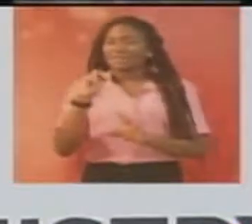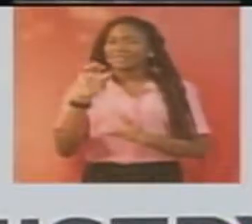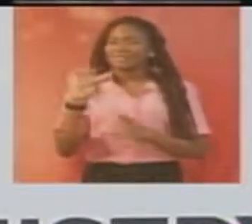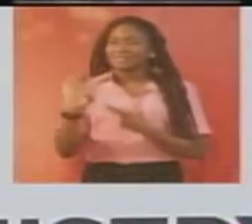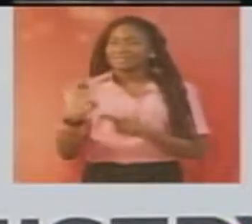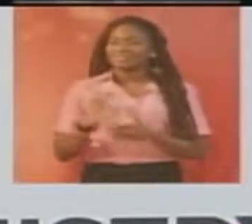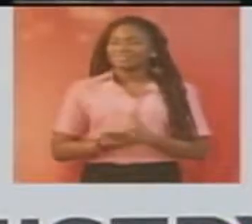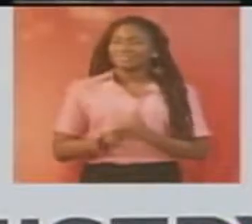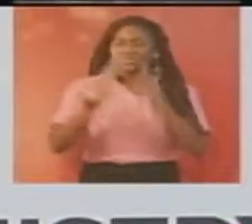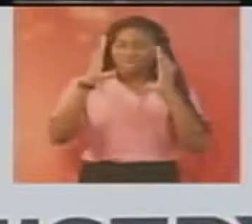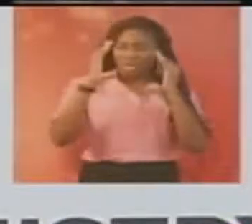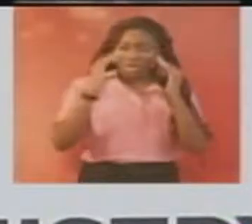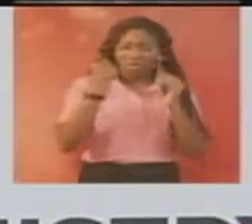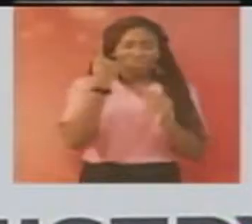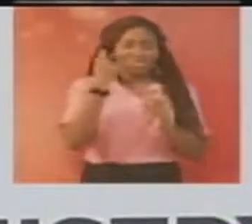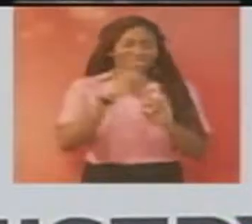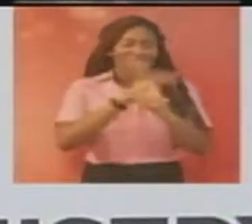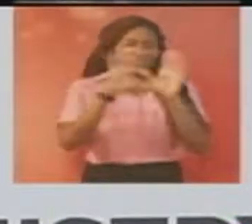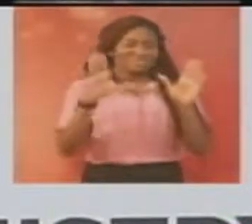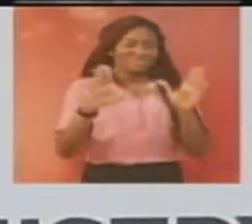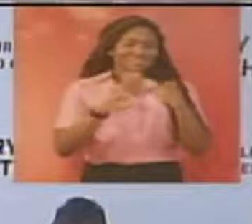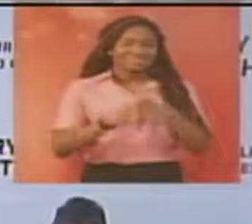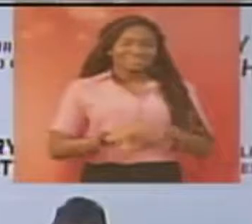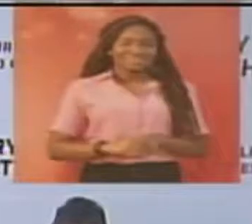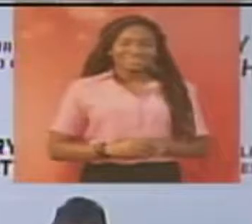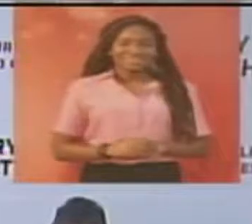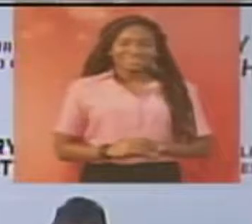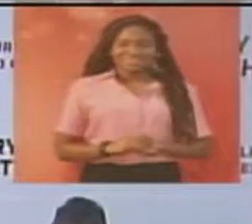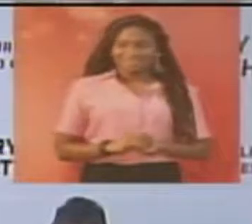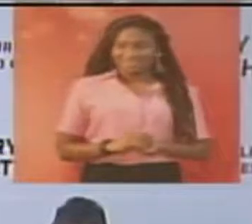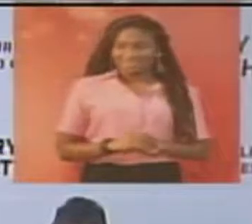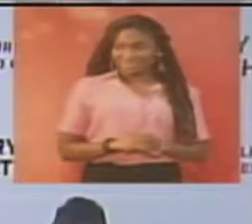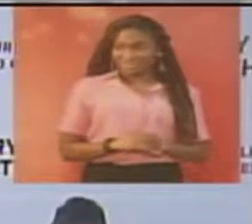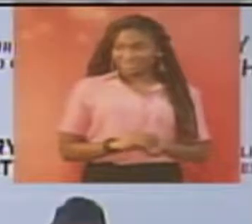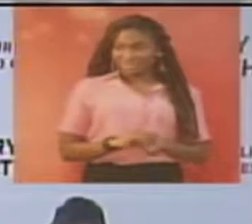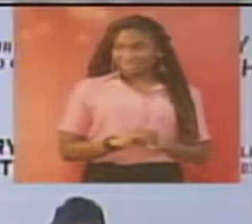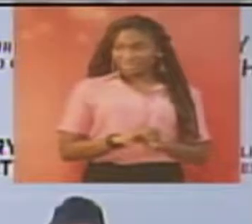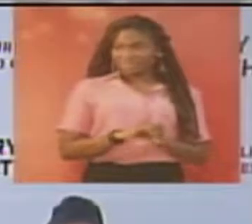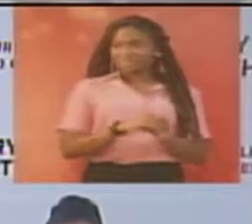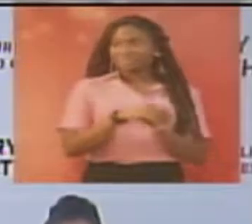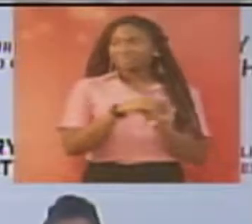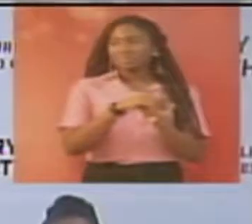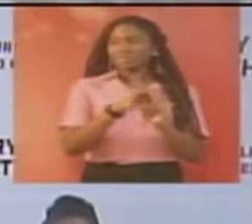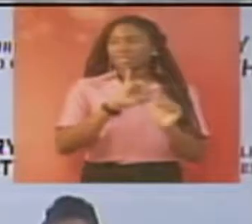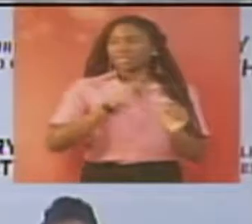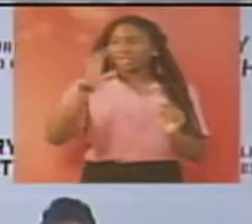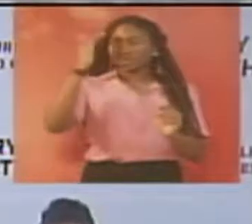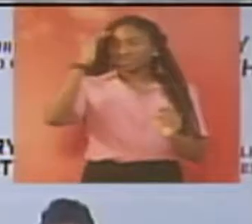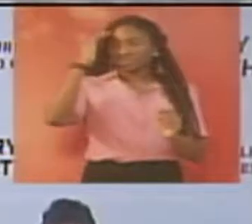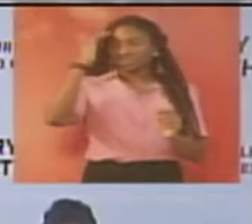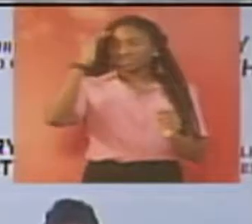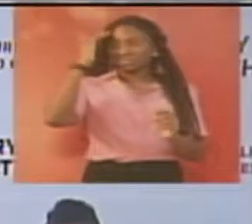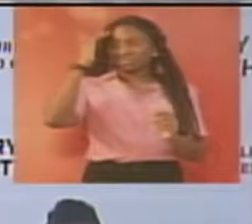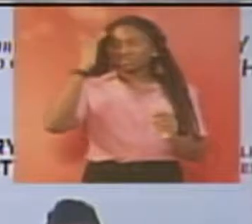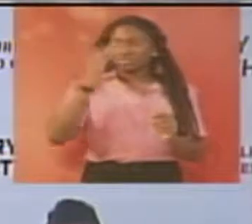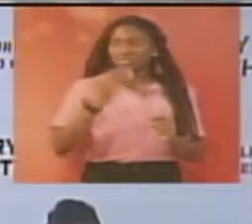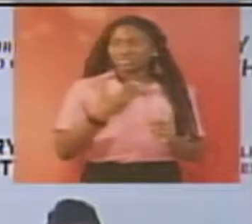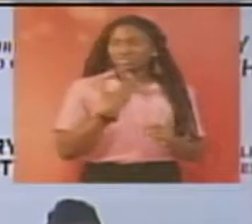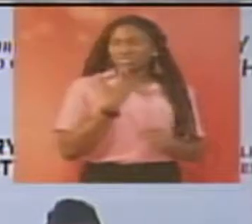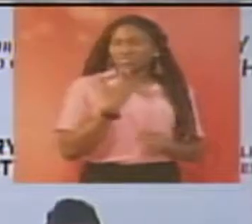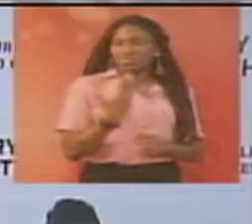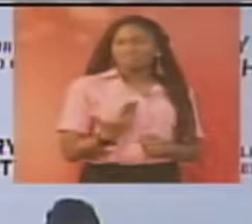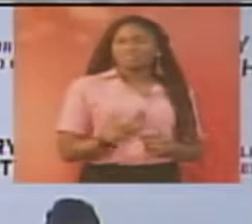little additional clarity to the question. I know Ms. Bostic asked the question, given the speed at